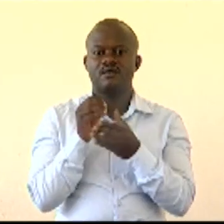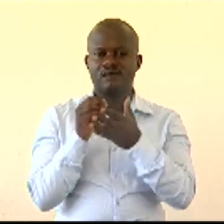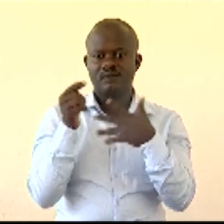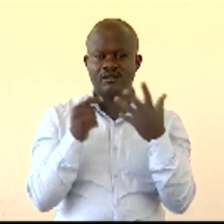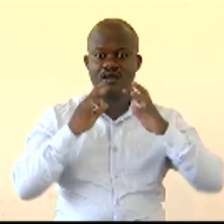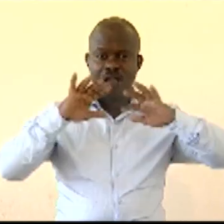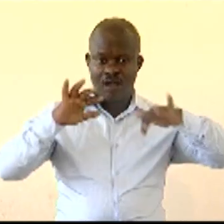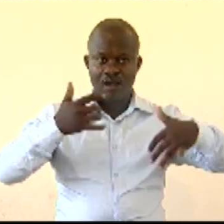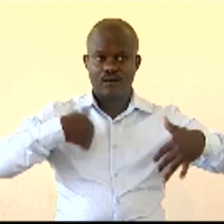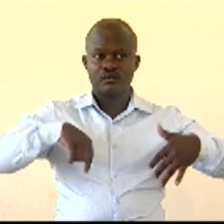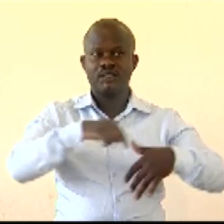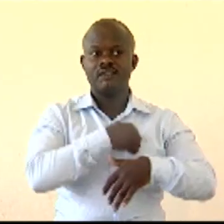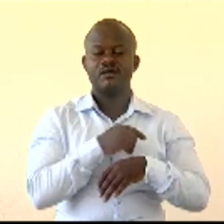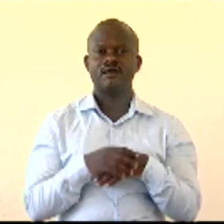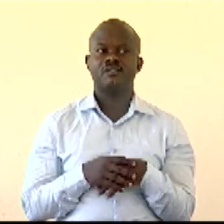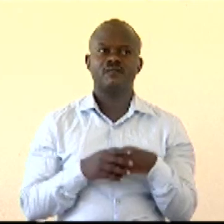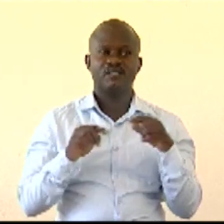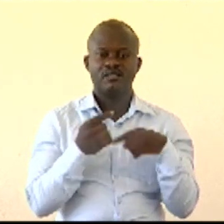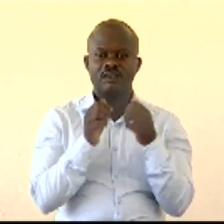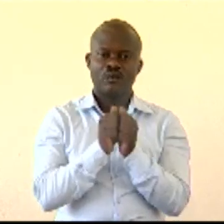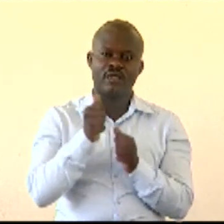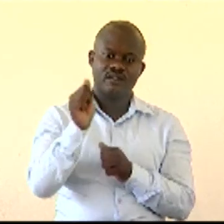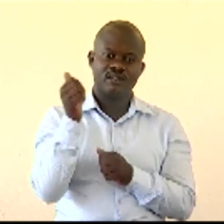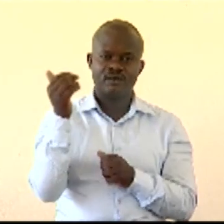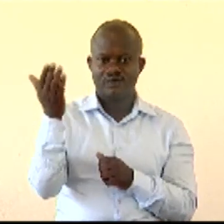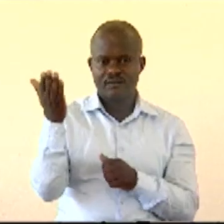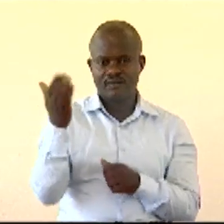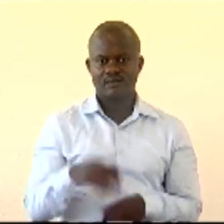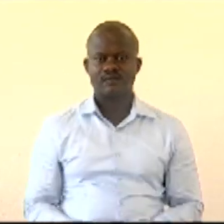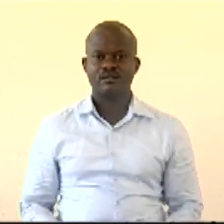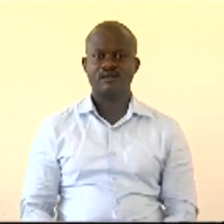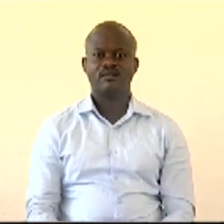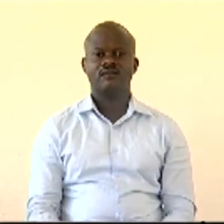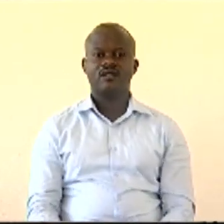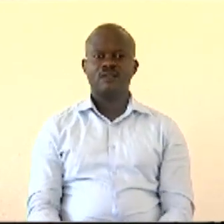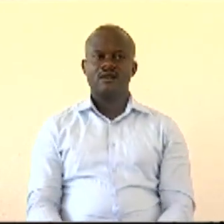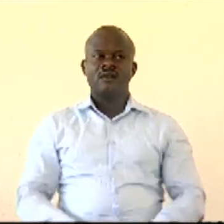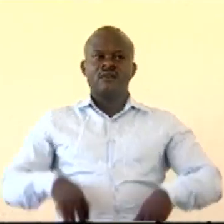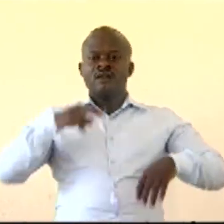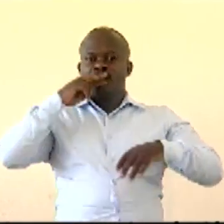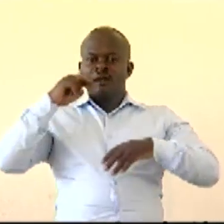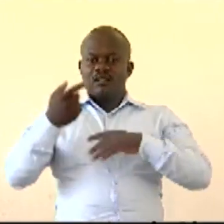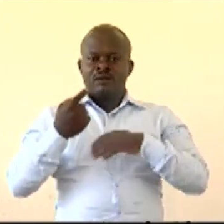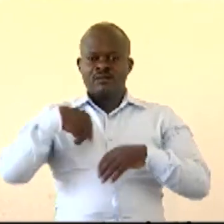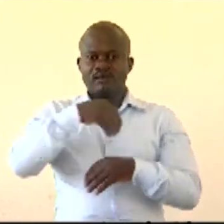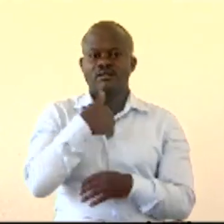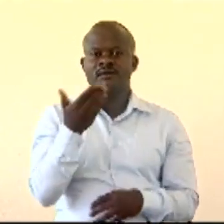we deal with this? So the answer is this one. We have